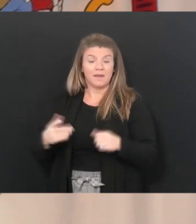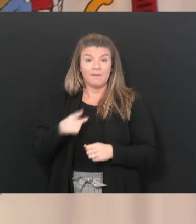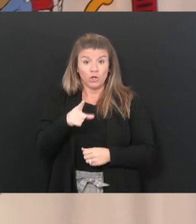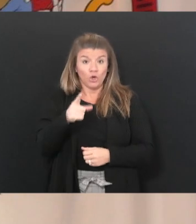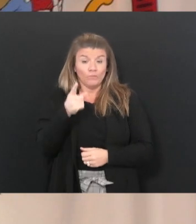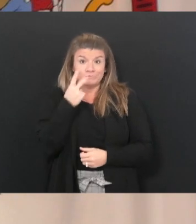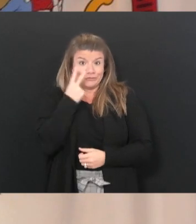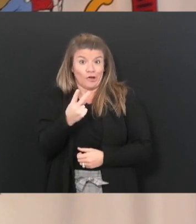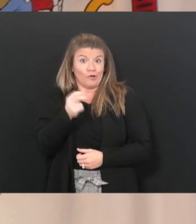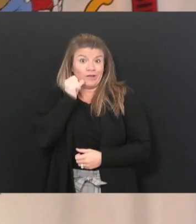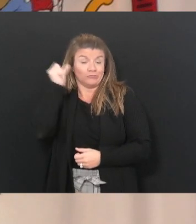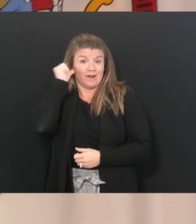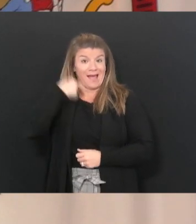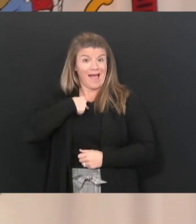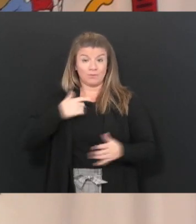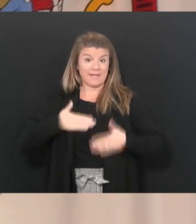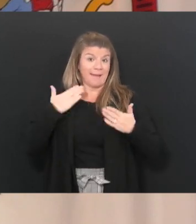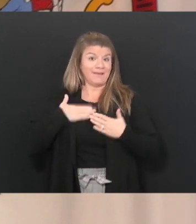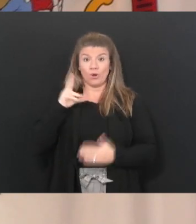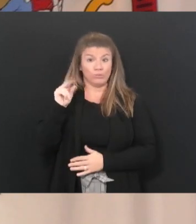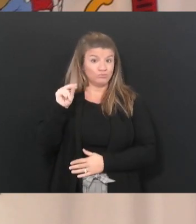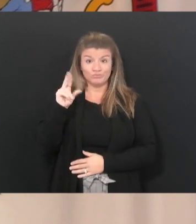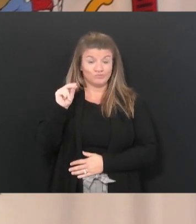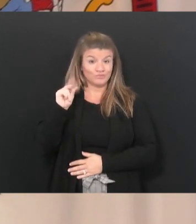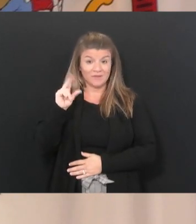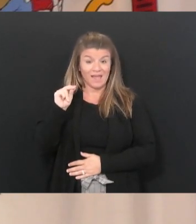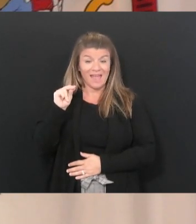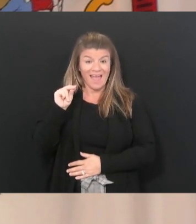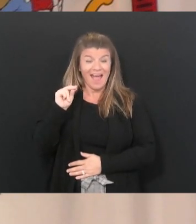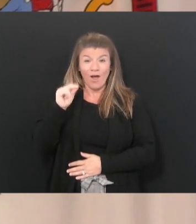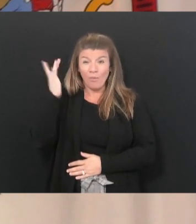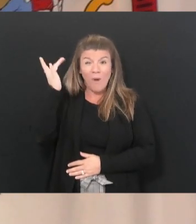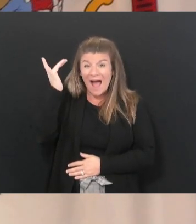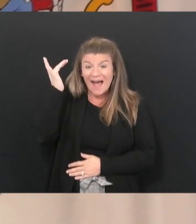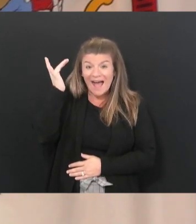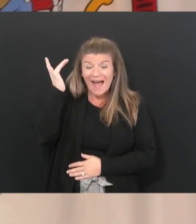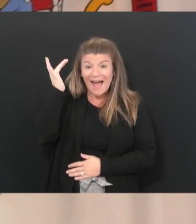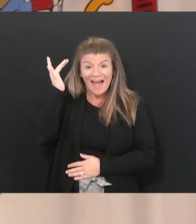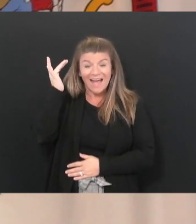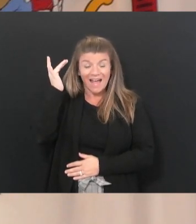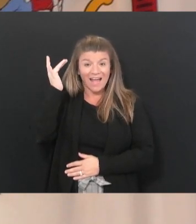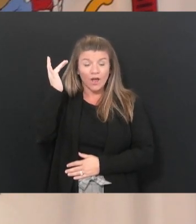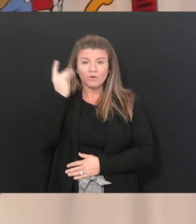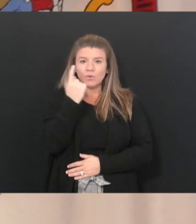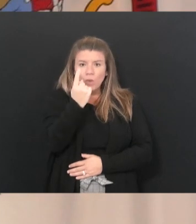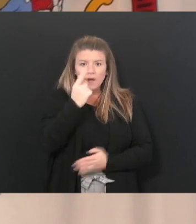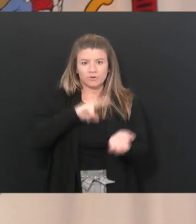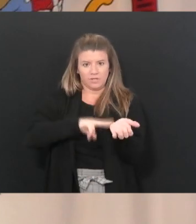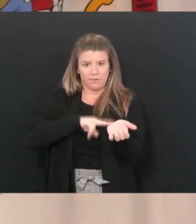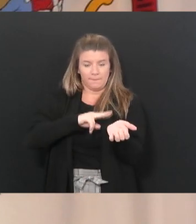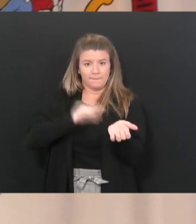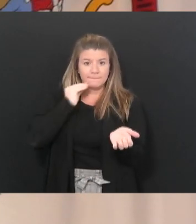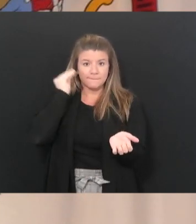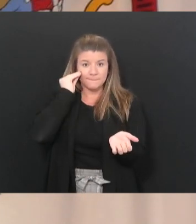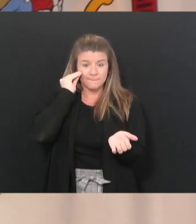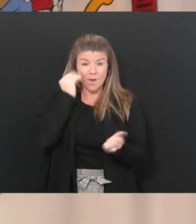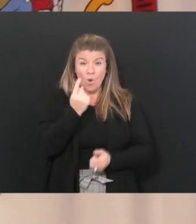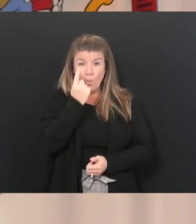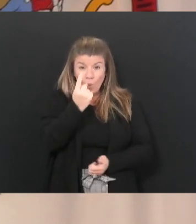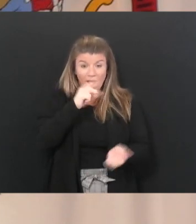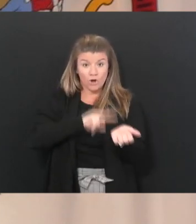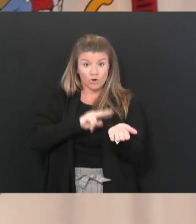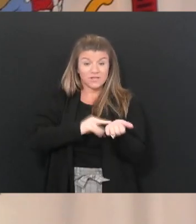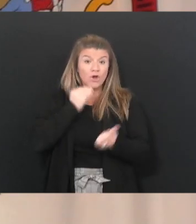very happy, and the primary reason that I was not very happy all centered around one nursing home in